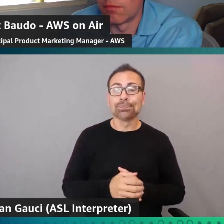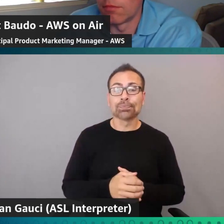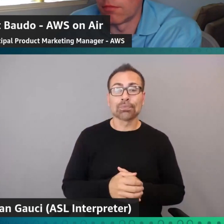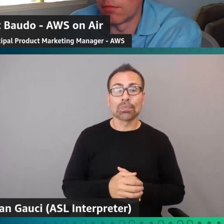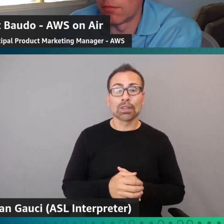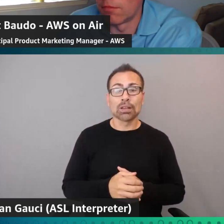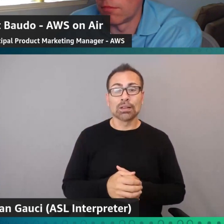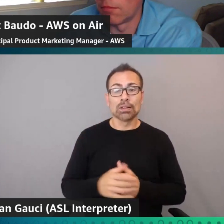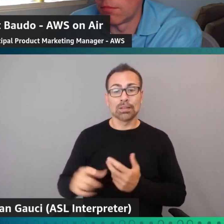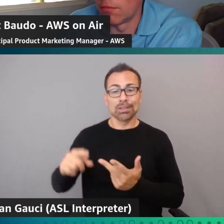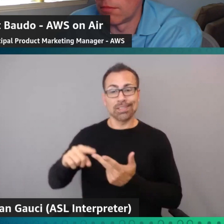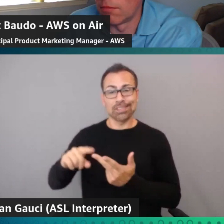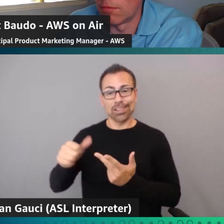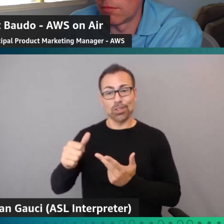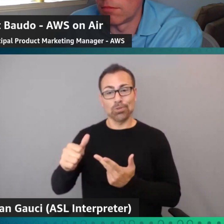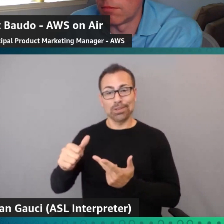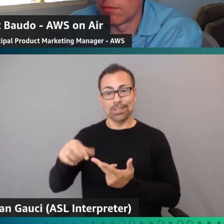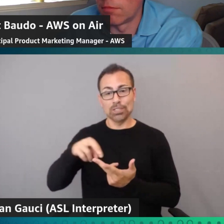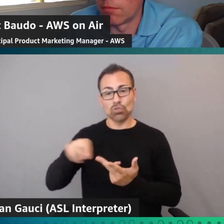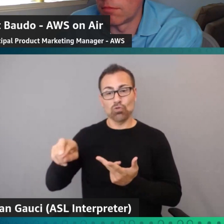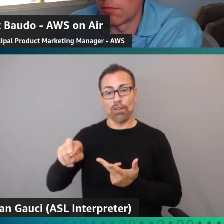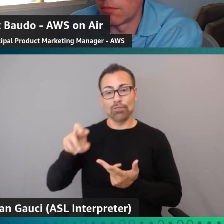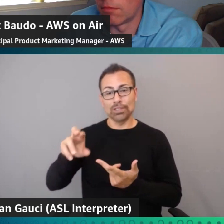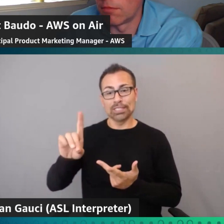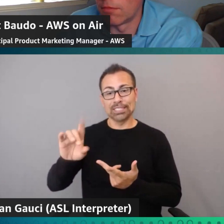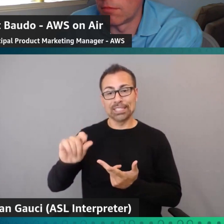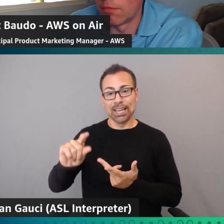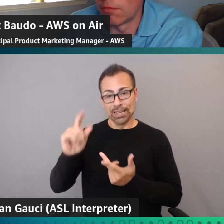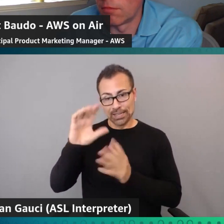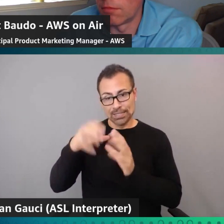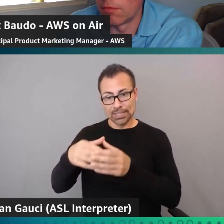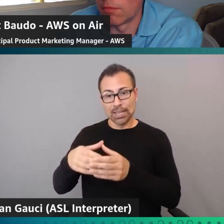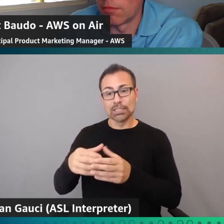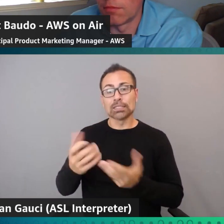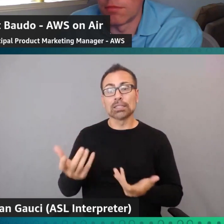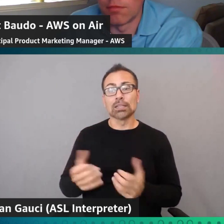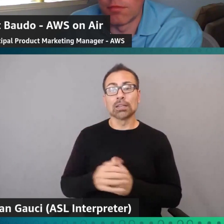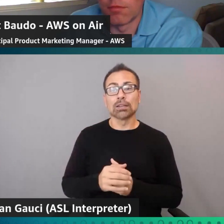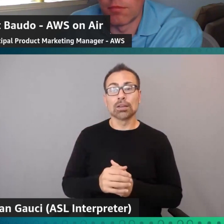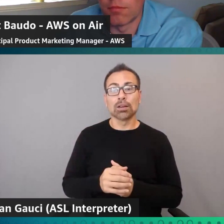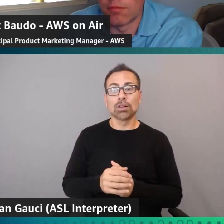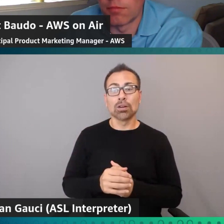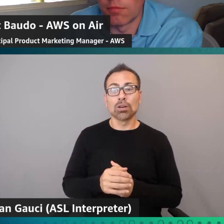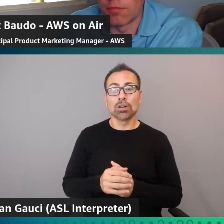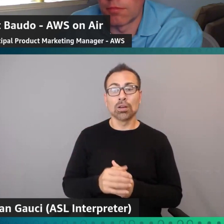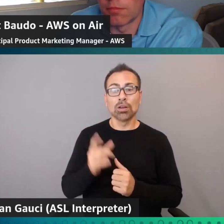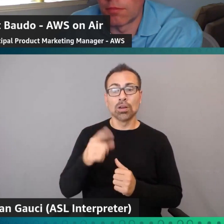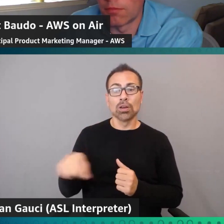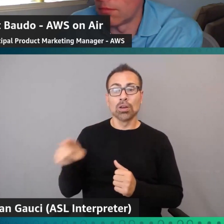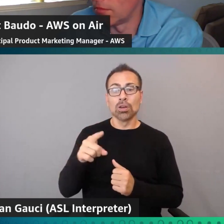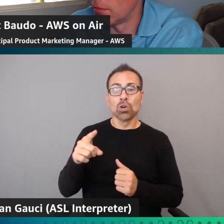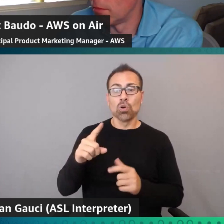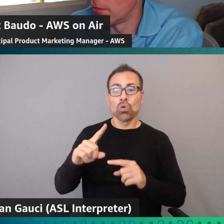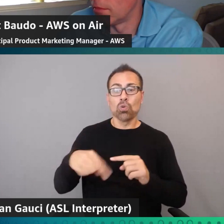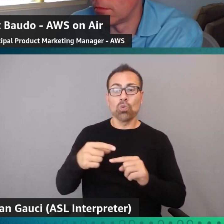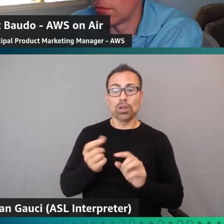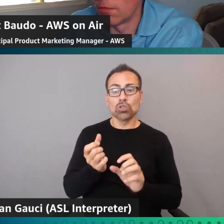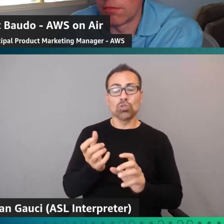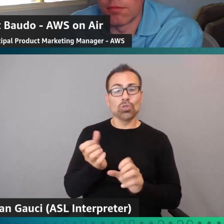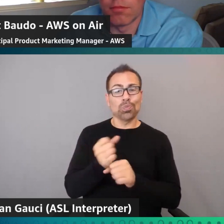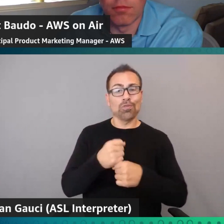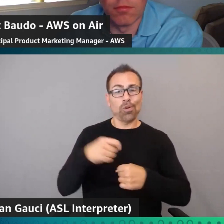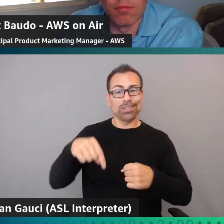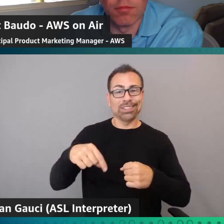Reference data sets is another one. You could have, so when you are performing these calculations, there could be